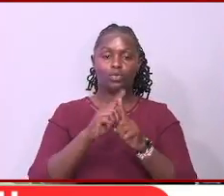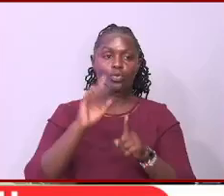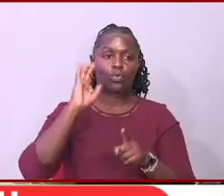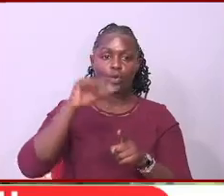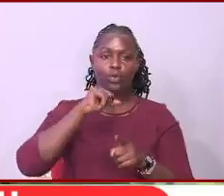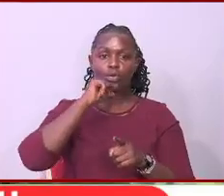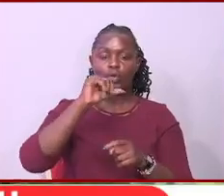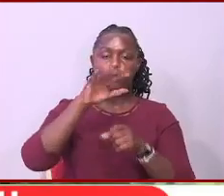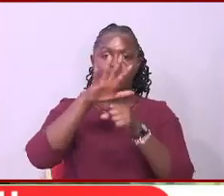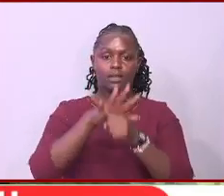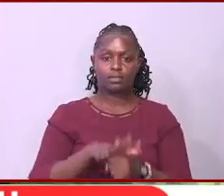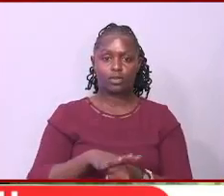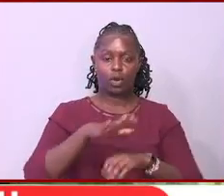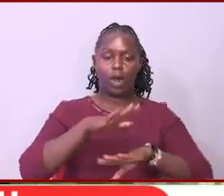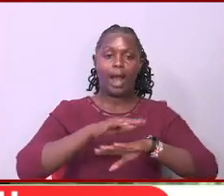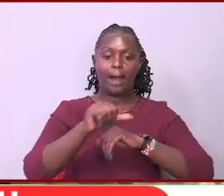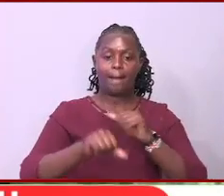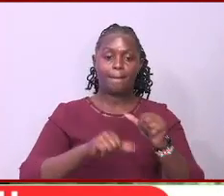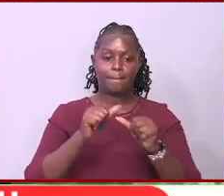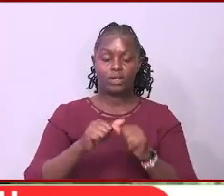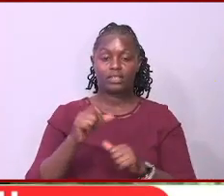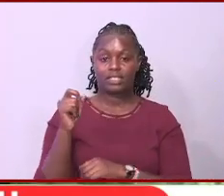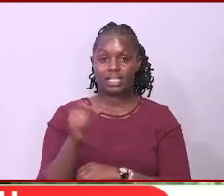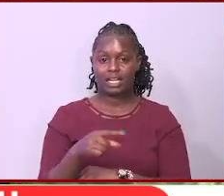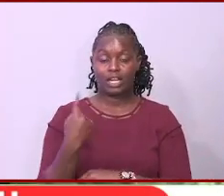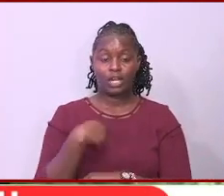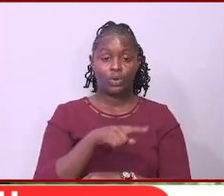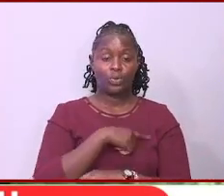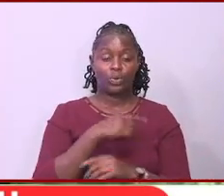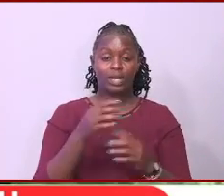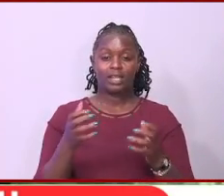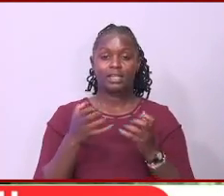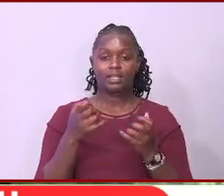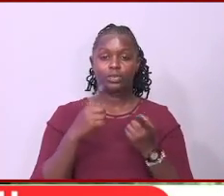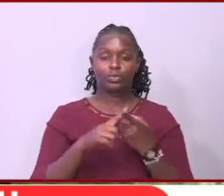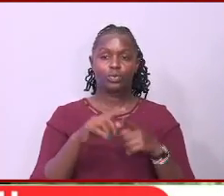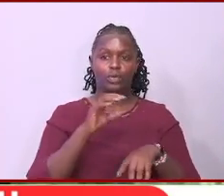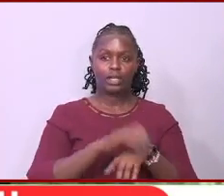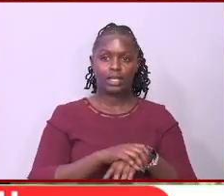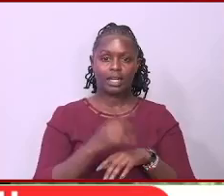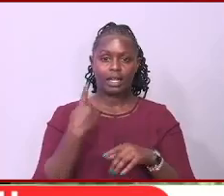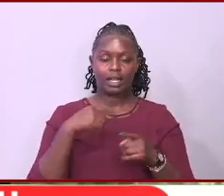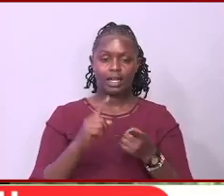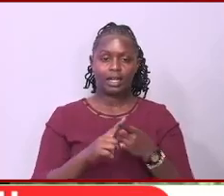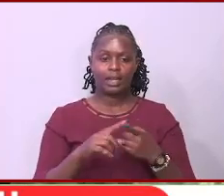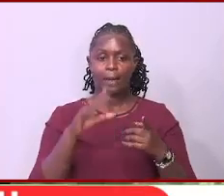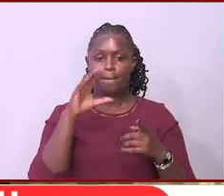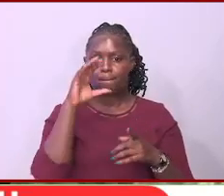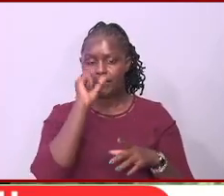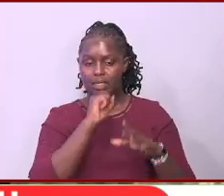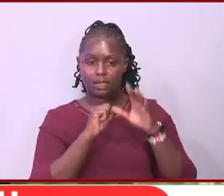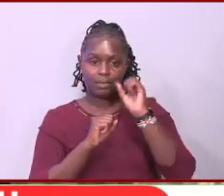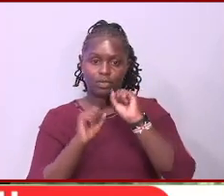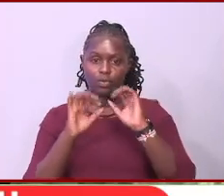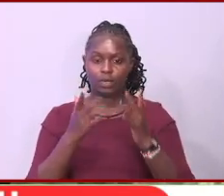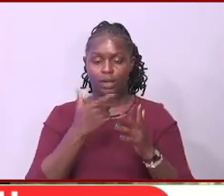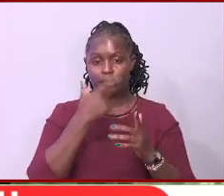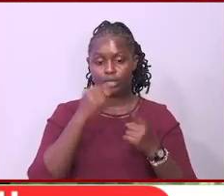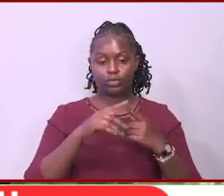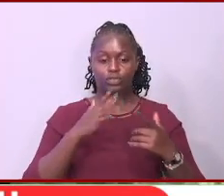of salary. We have to fill the missing gaps in the curricula, which might be Austrian healthcare system or Austrian healthcare